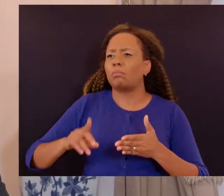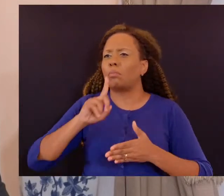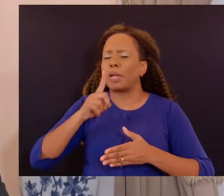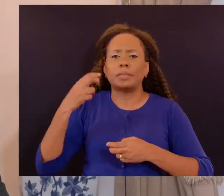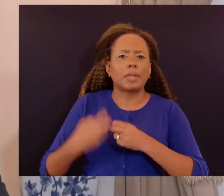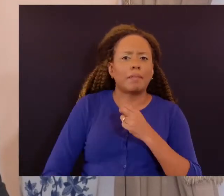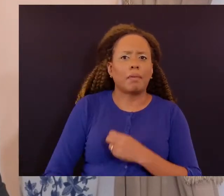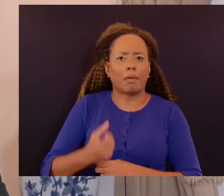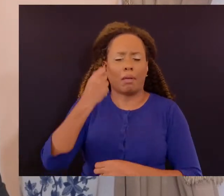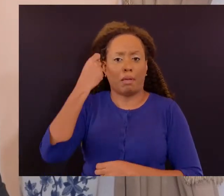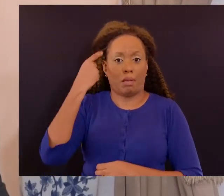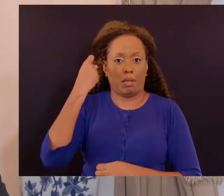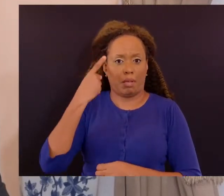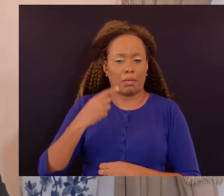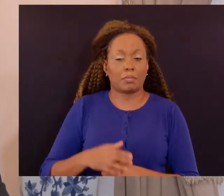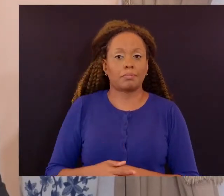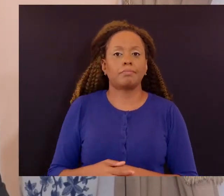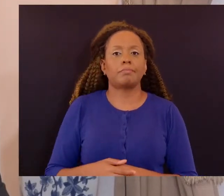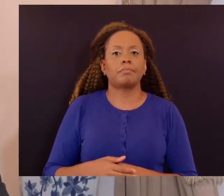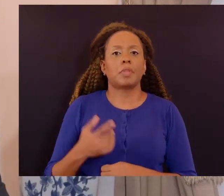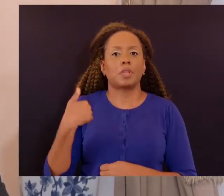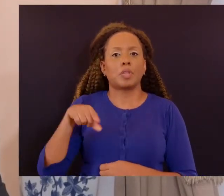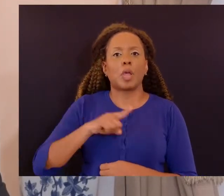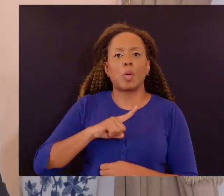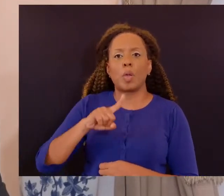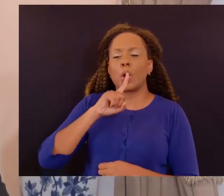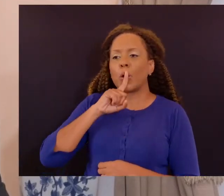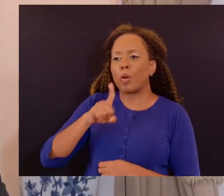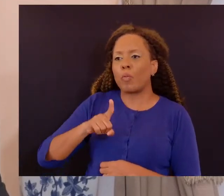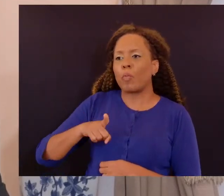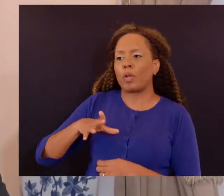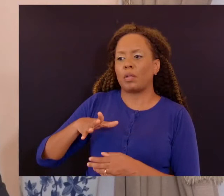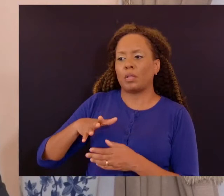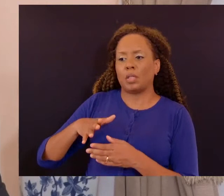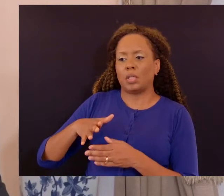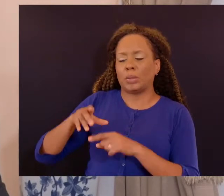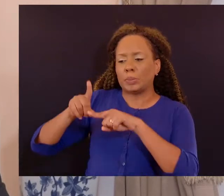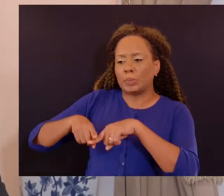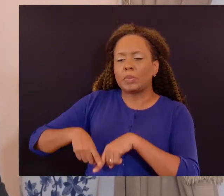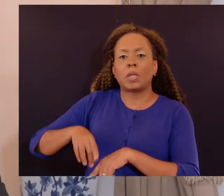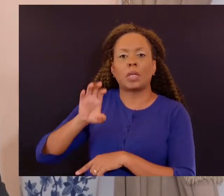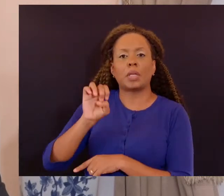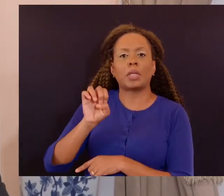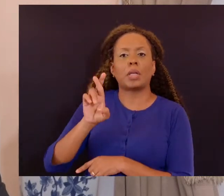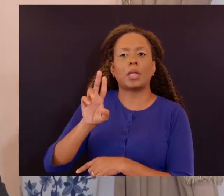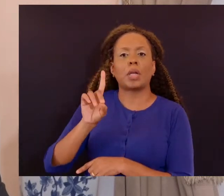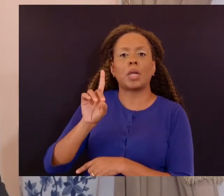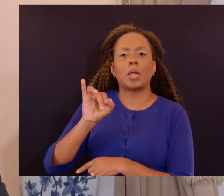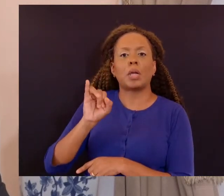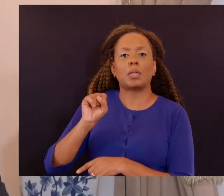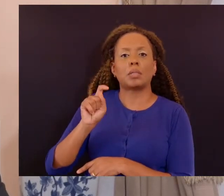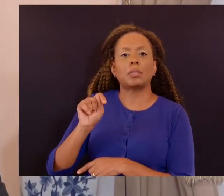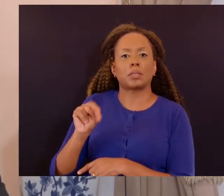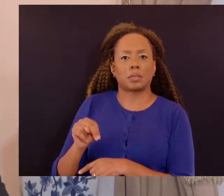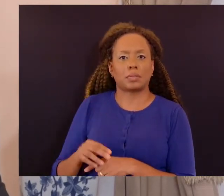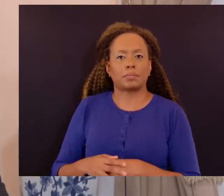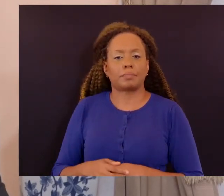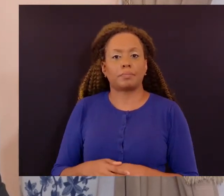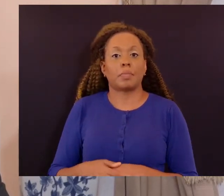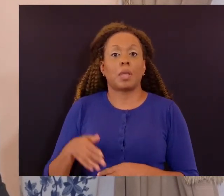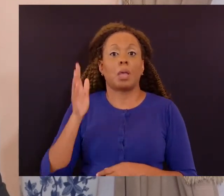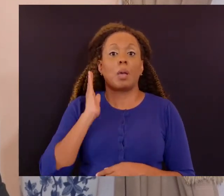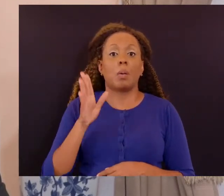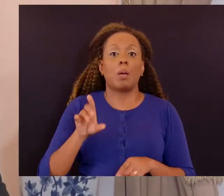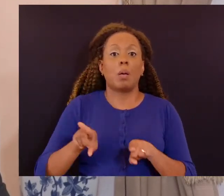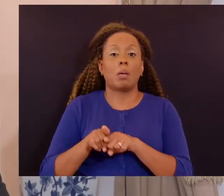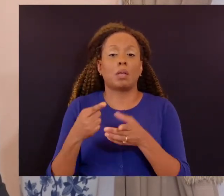embarking also on ensuring that there are more skills and vocational areas within the schools, and you will hear within the next few days and